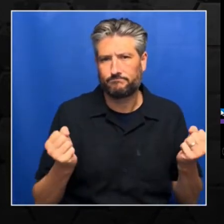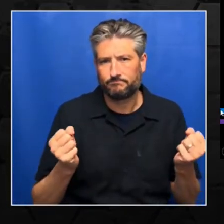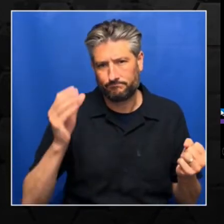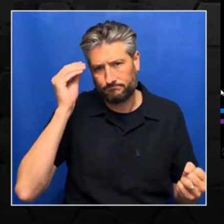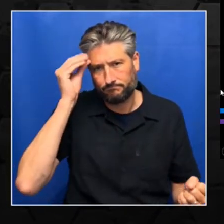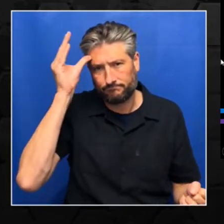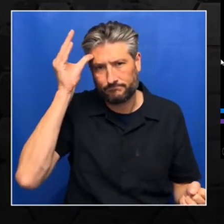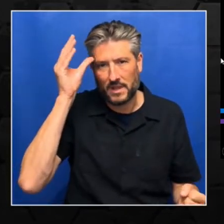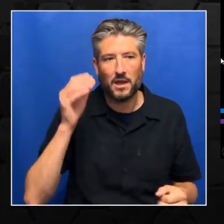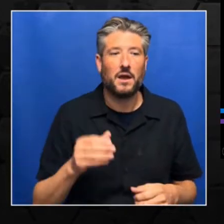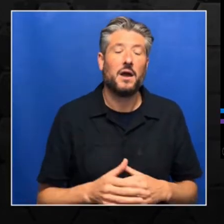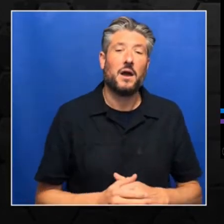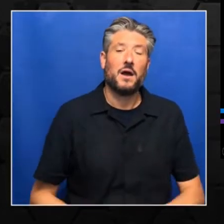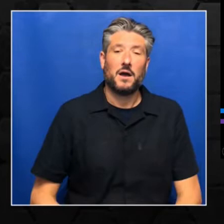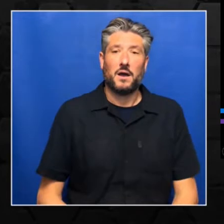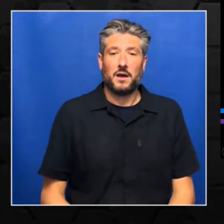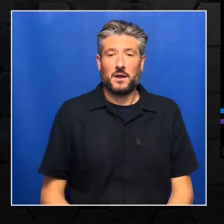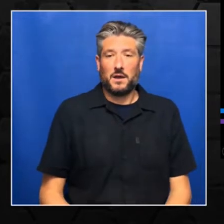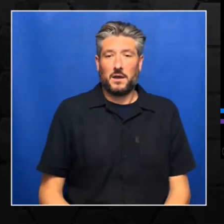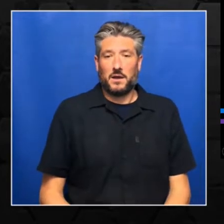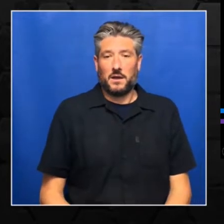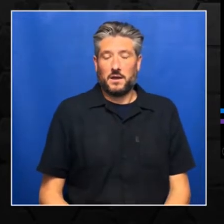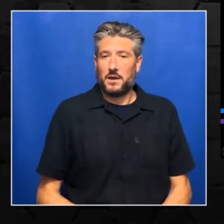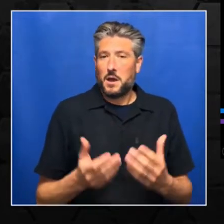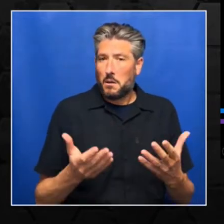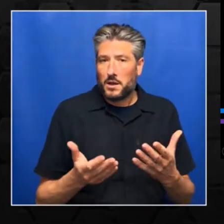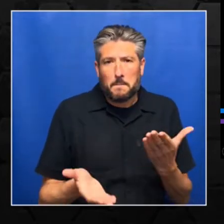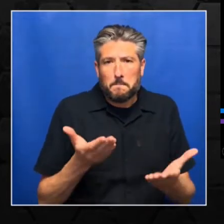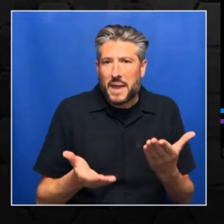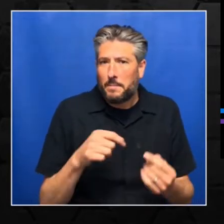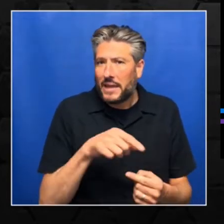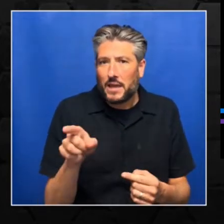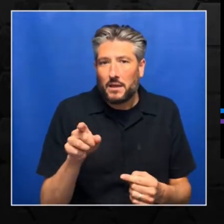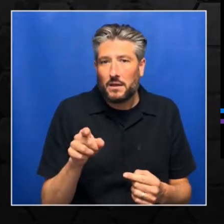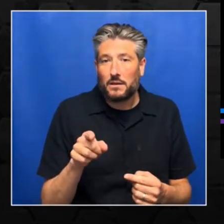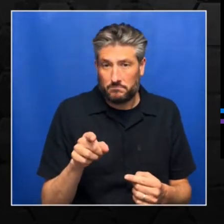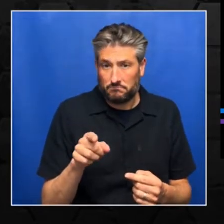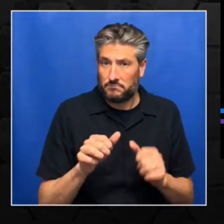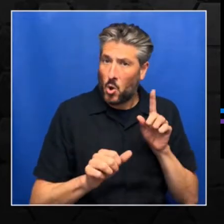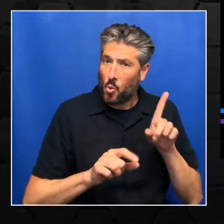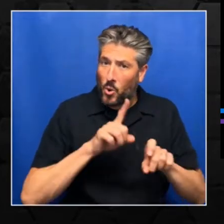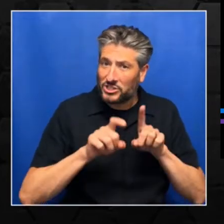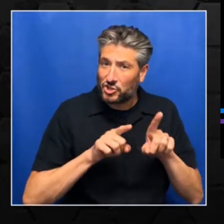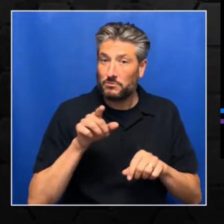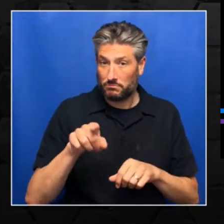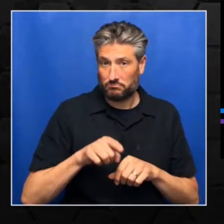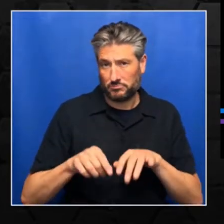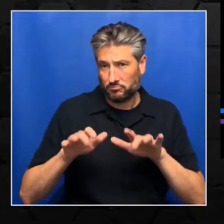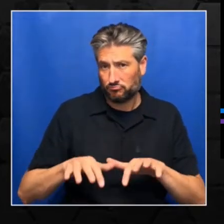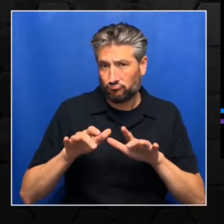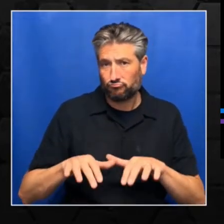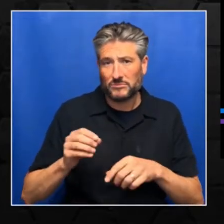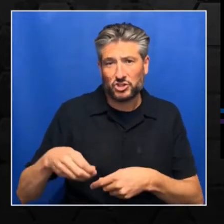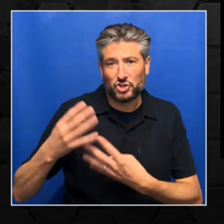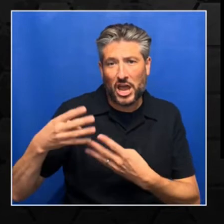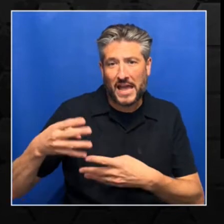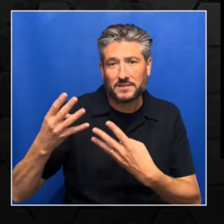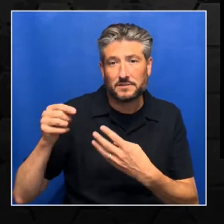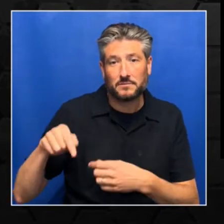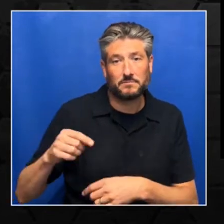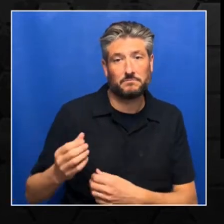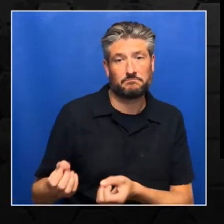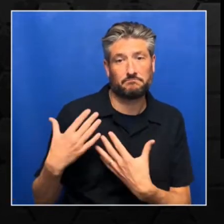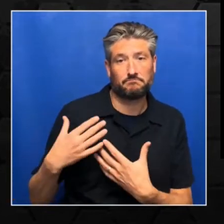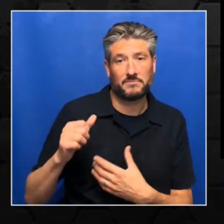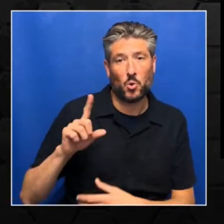started. If you have any questions, you can leave them in the chat for me. Moving on to just